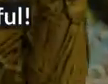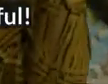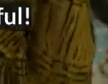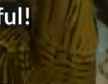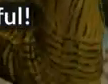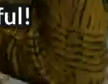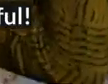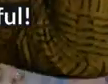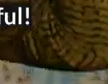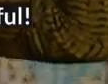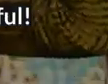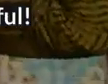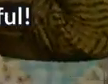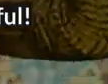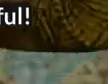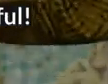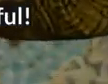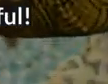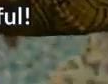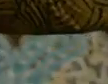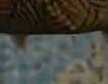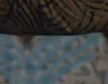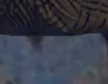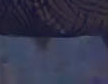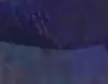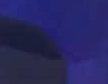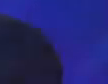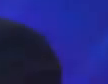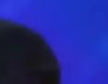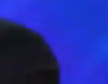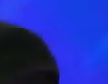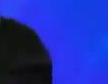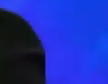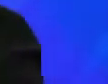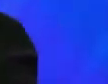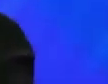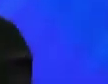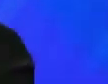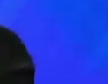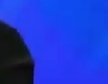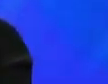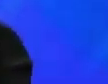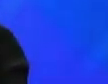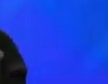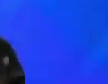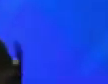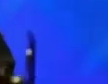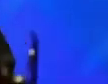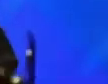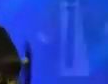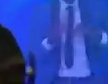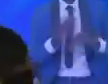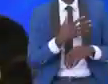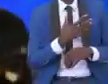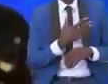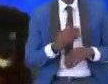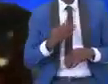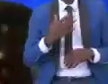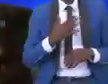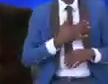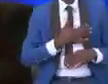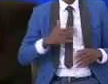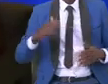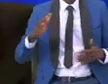Lord, how wonderful, and my songs, they